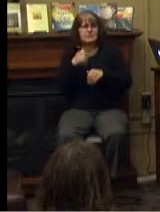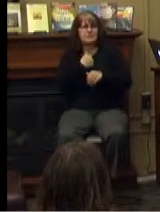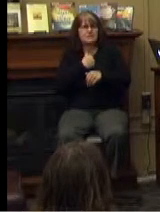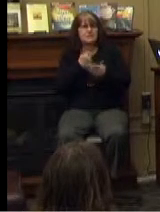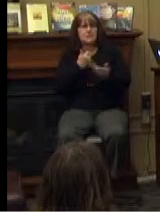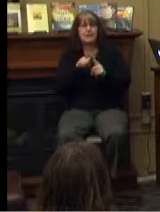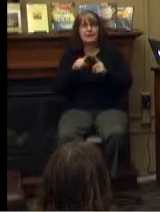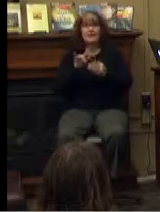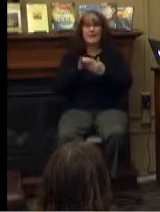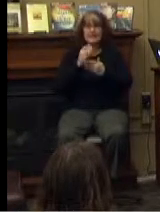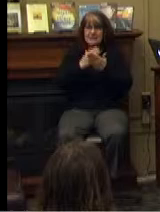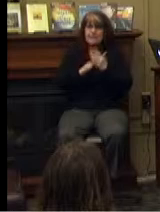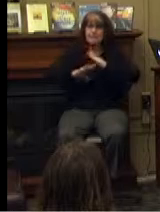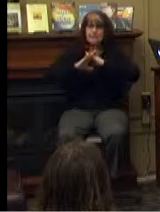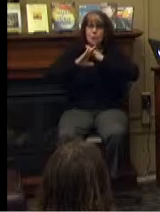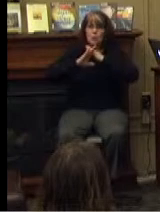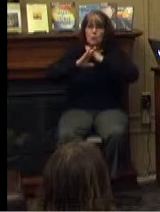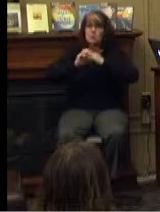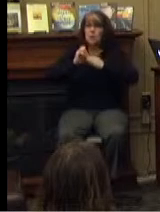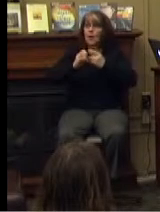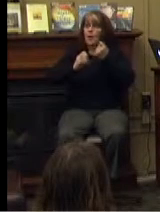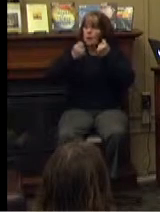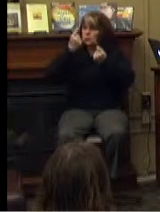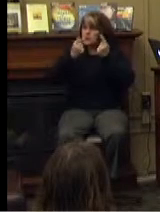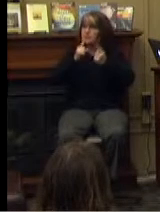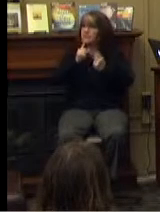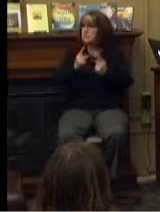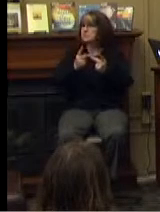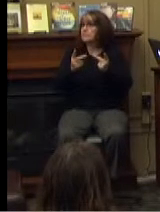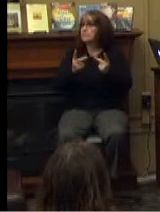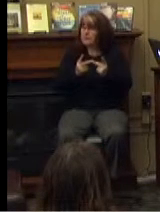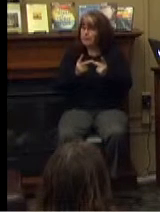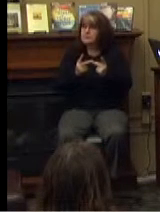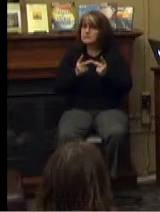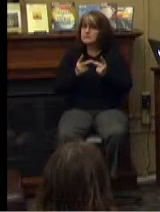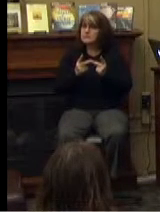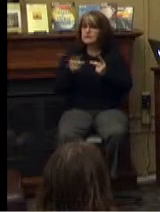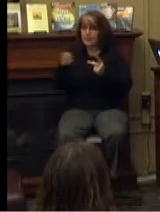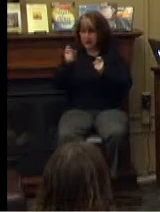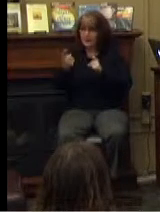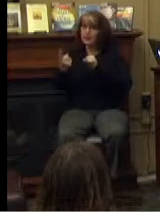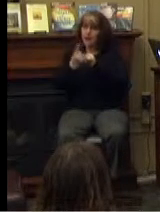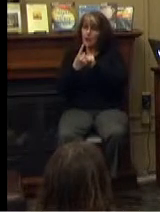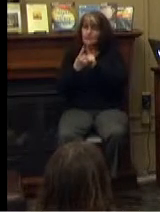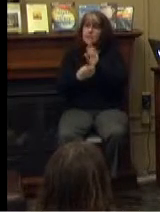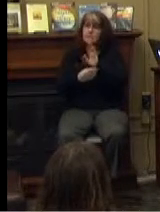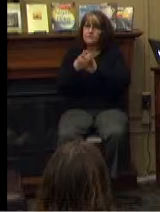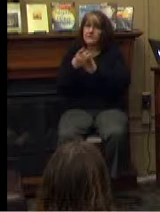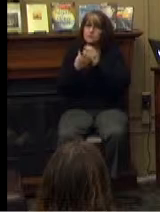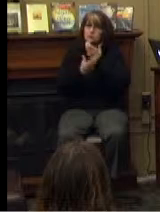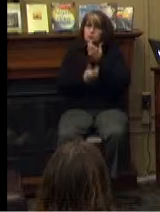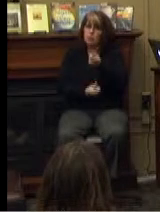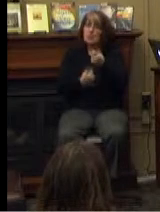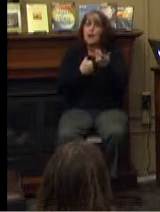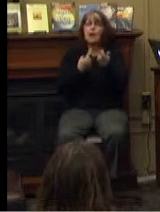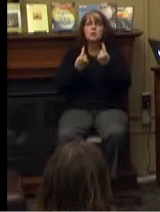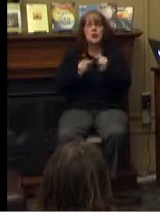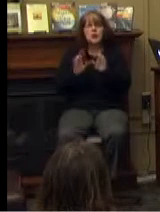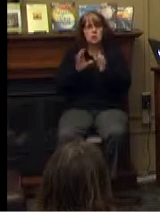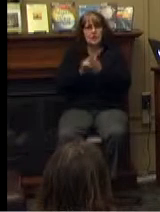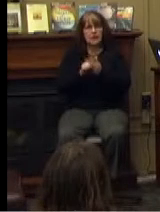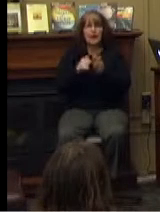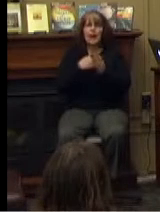barriers. So understanding that there is a place that they can go and developing that trust, which is one of the things that I really try to do.